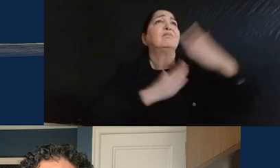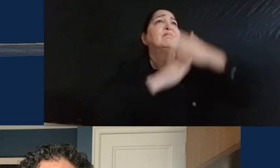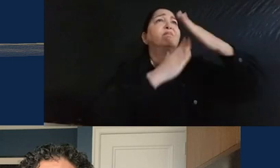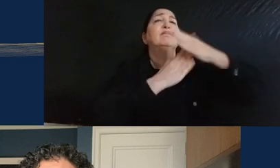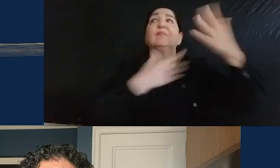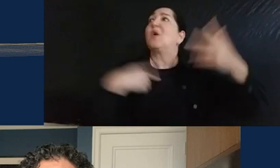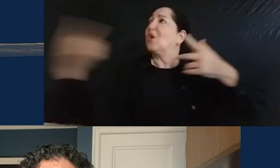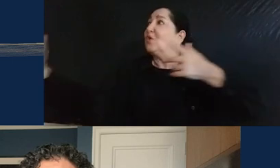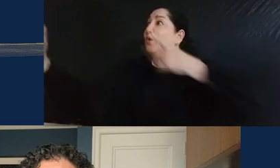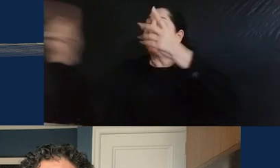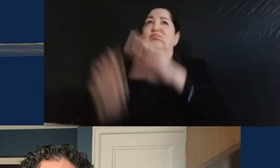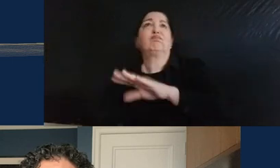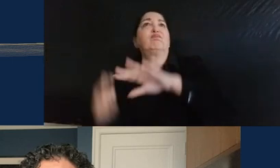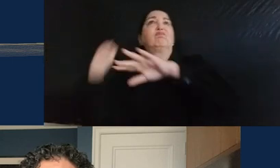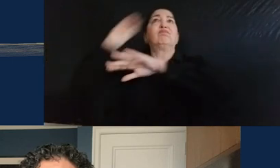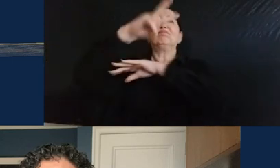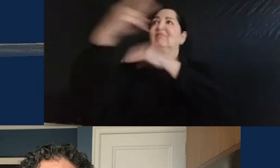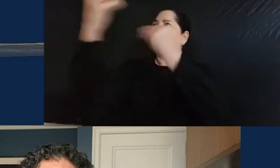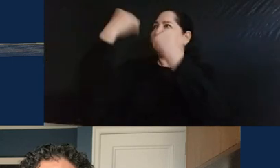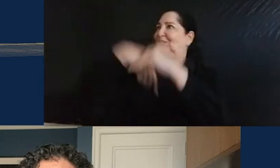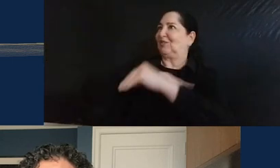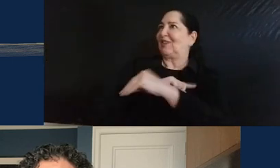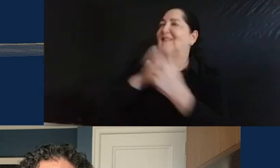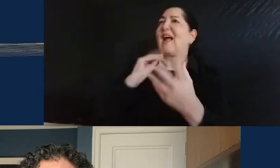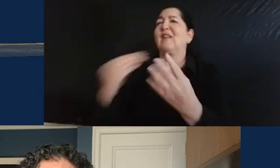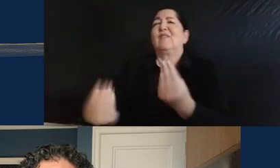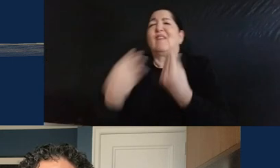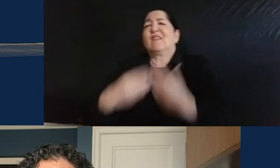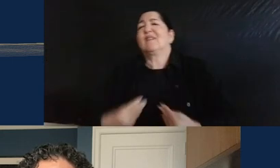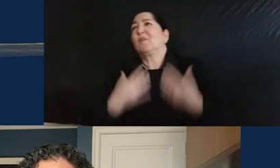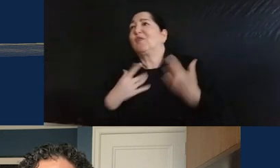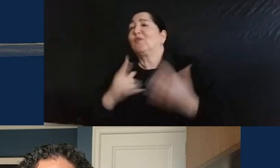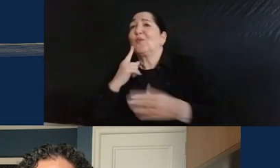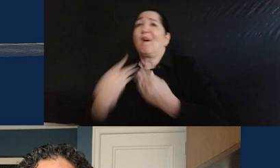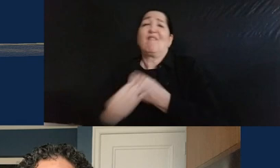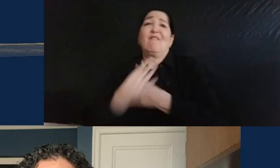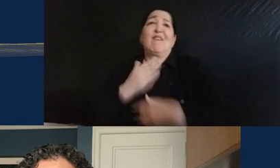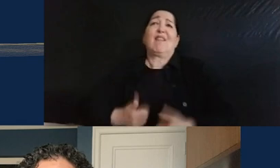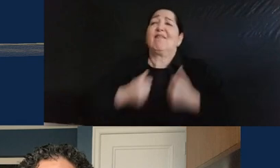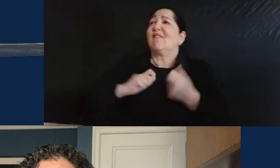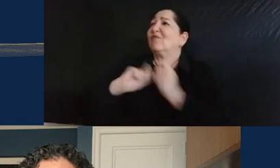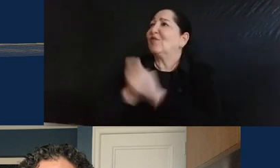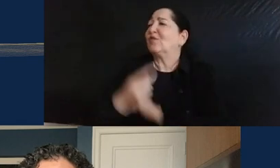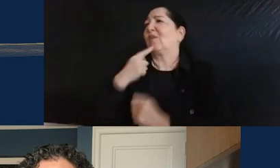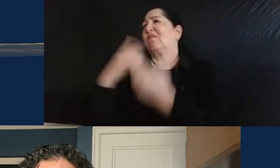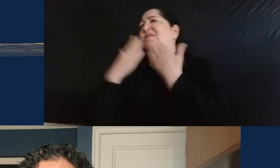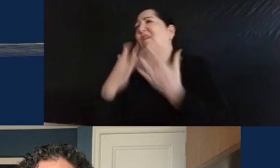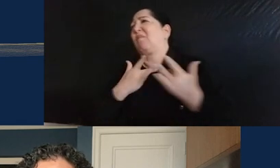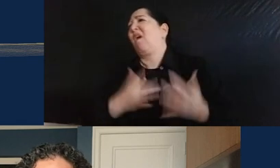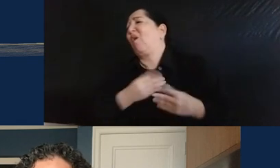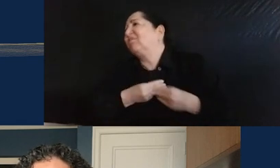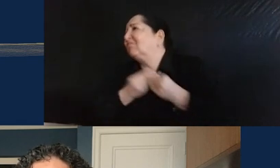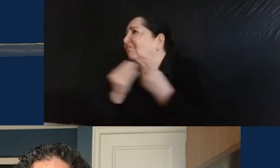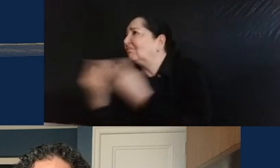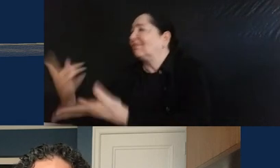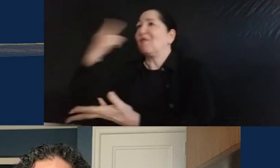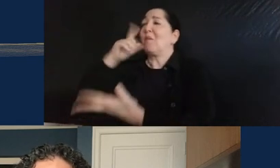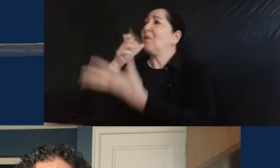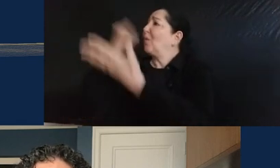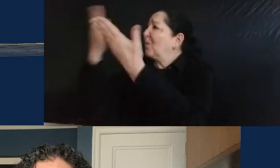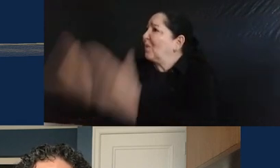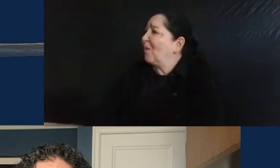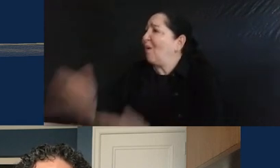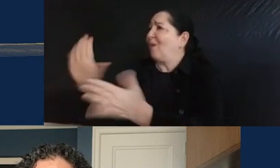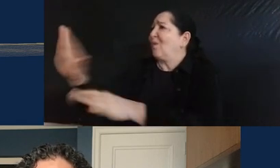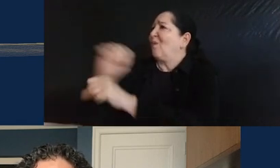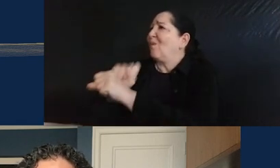inspiration that has simply changed all of our lives. And so thank you from the bottom of my heart for being who you are and for doing the work